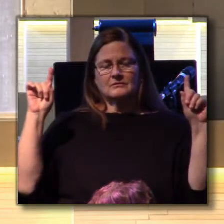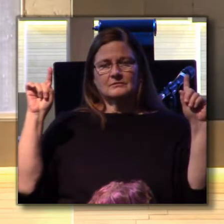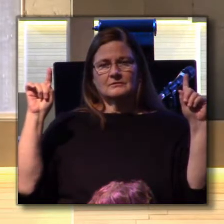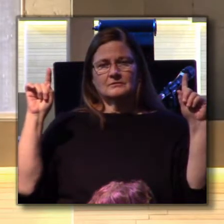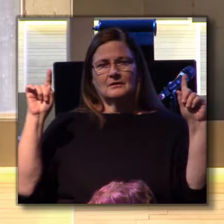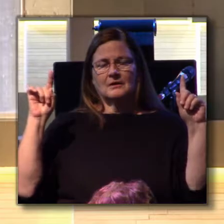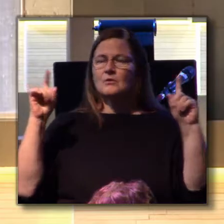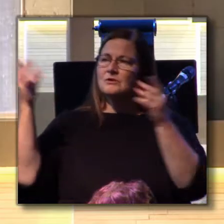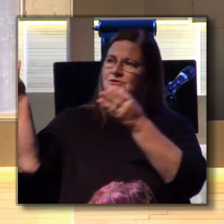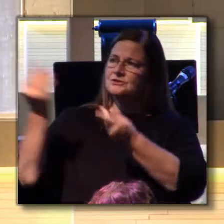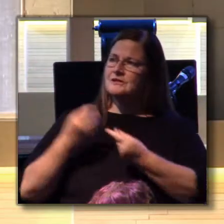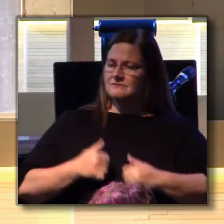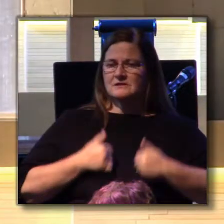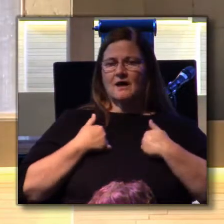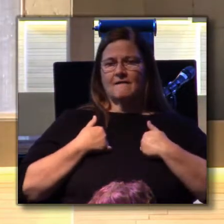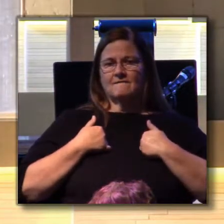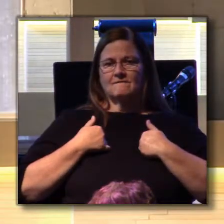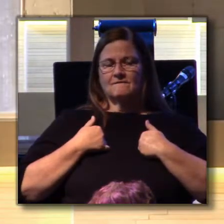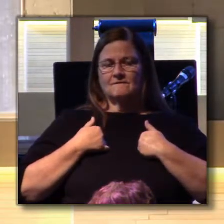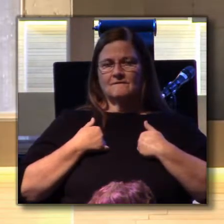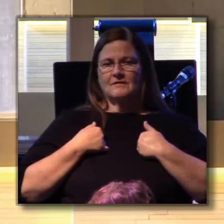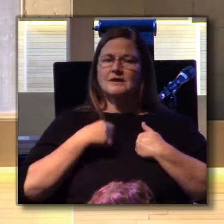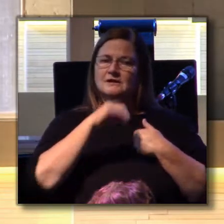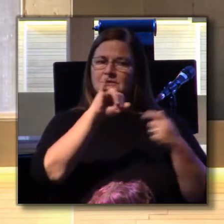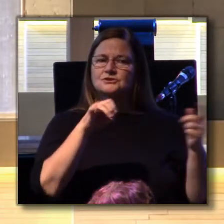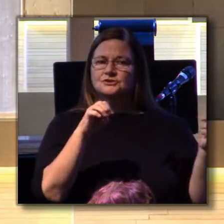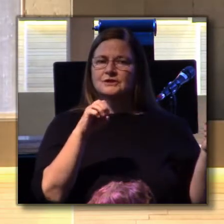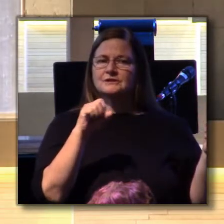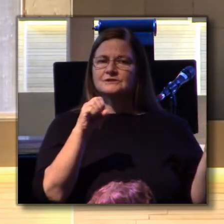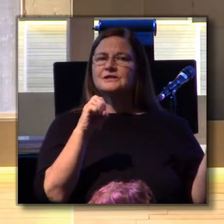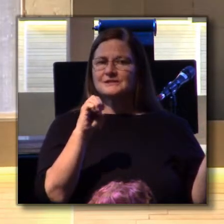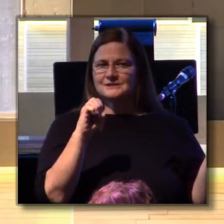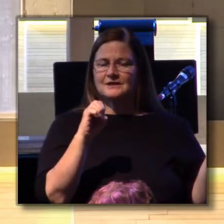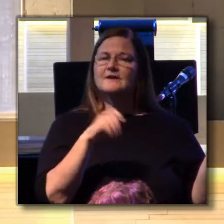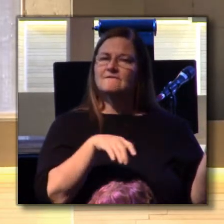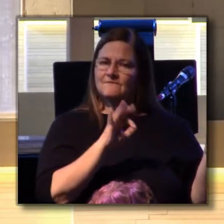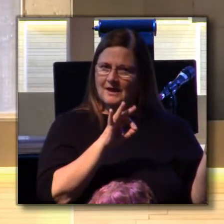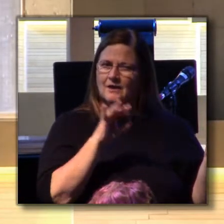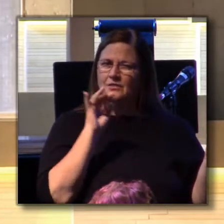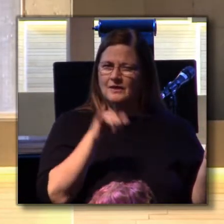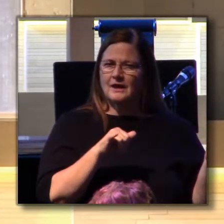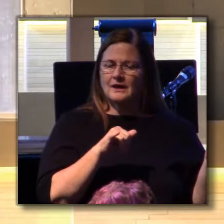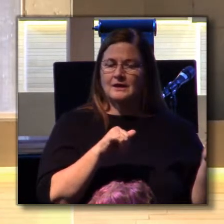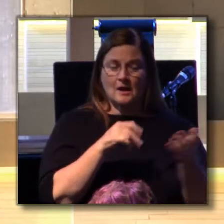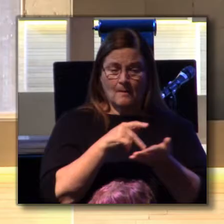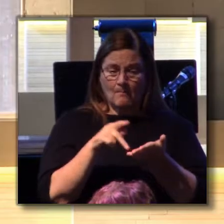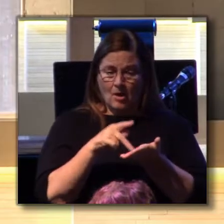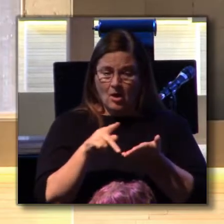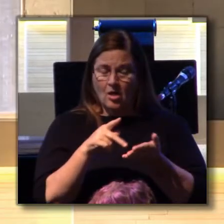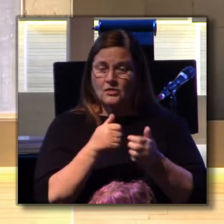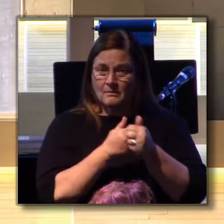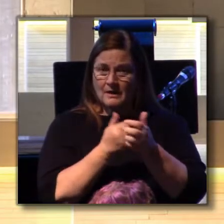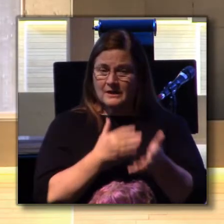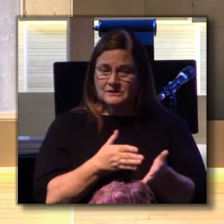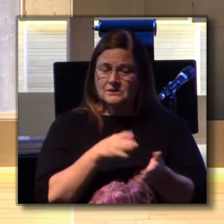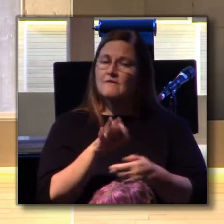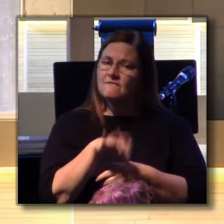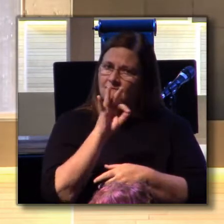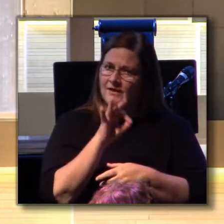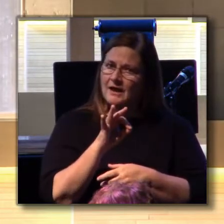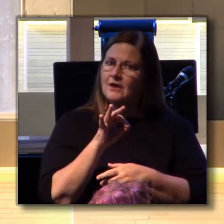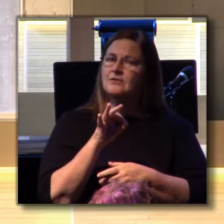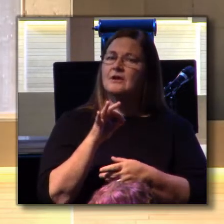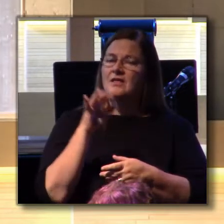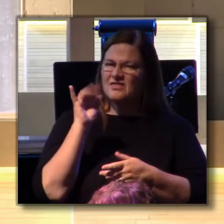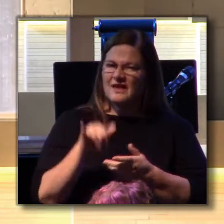gives life. Jesse found that which would give life. Paul, the apostle, found that which gives life. We